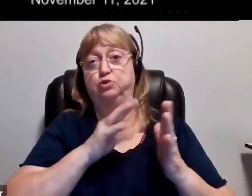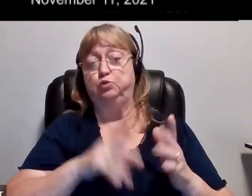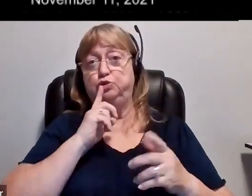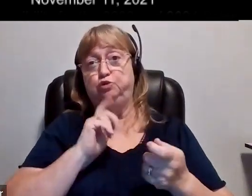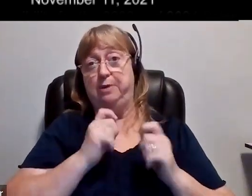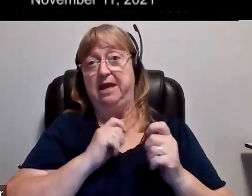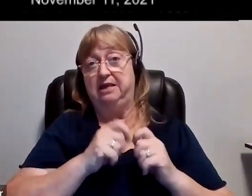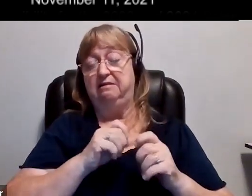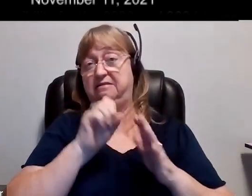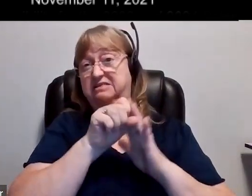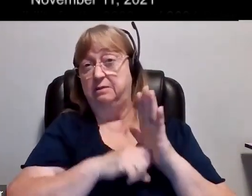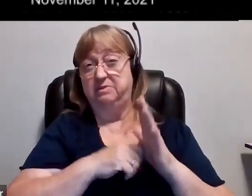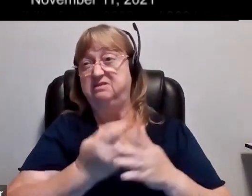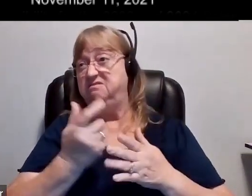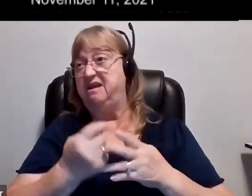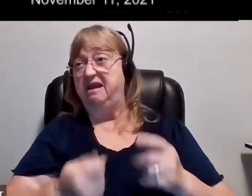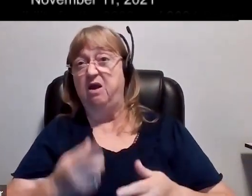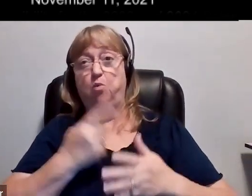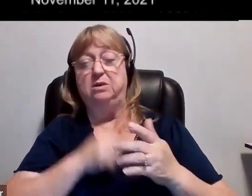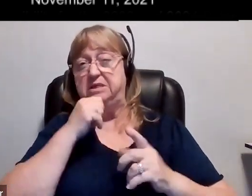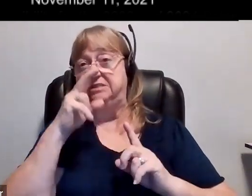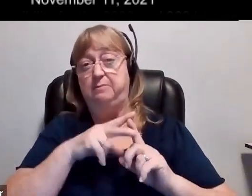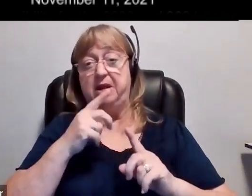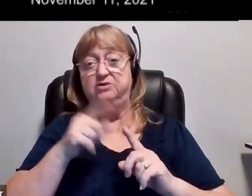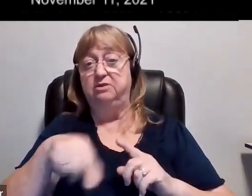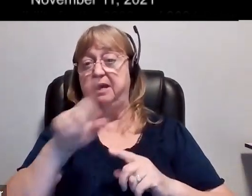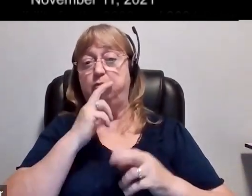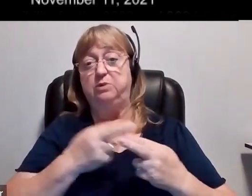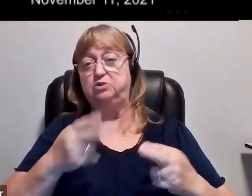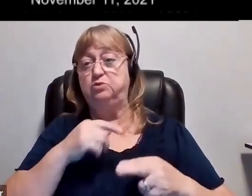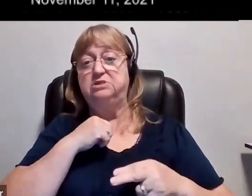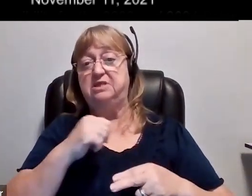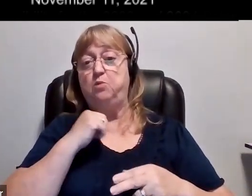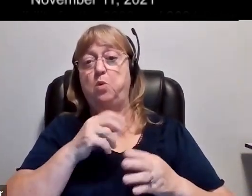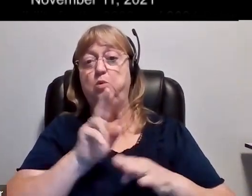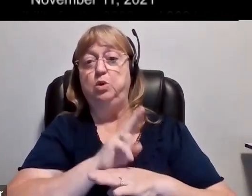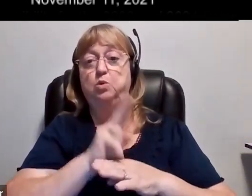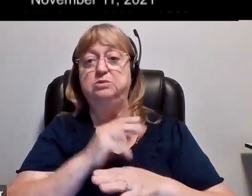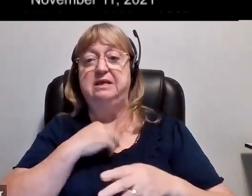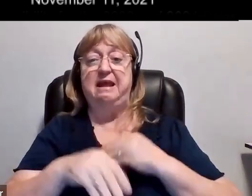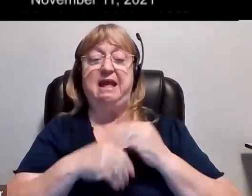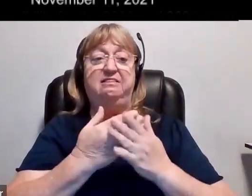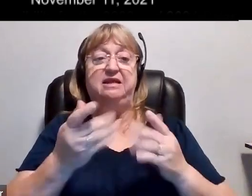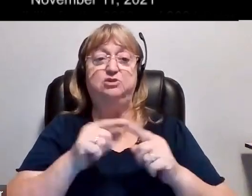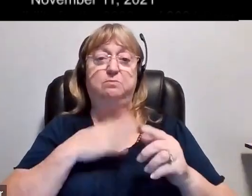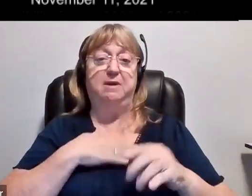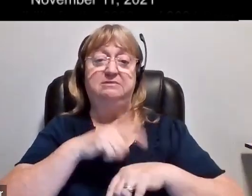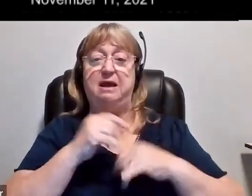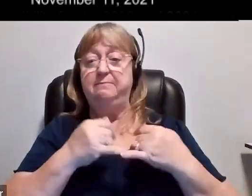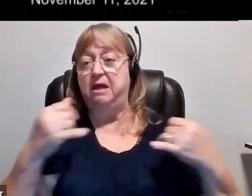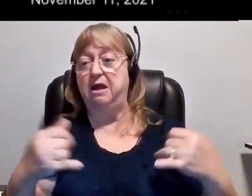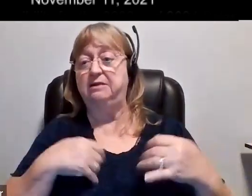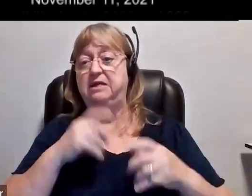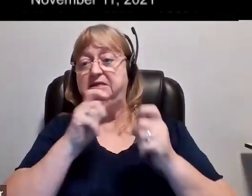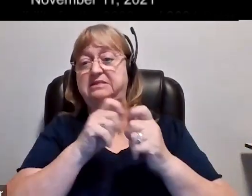edit the syllabus, take out the stuff that doesn't apply to them, like resources they're not going to use, add some things to my timeline, details